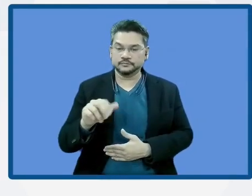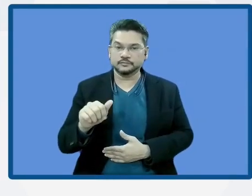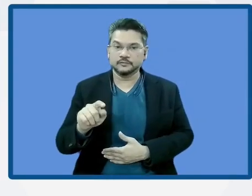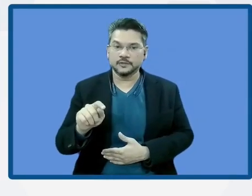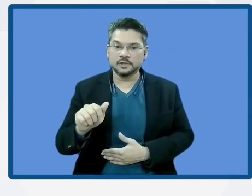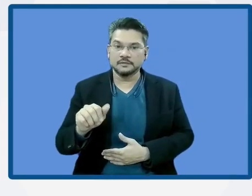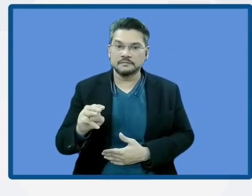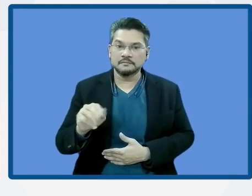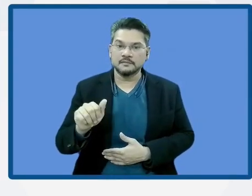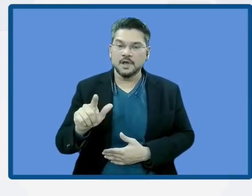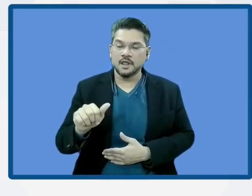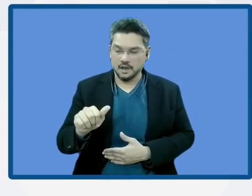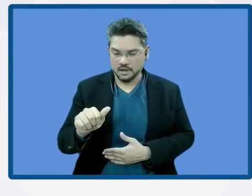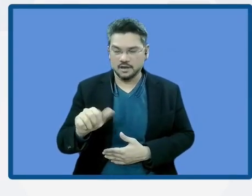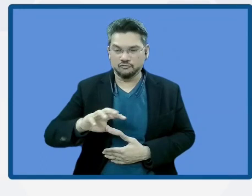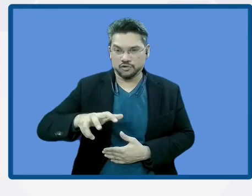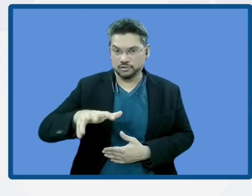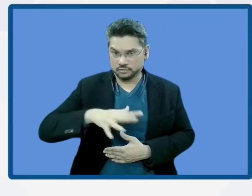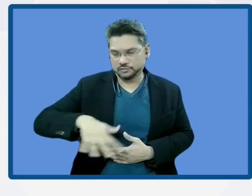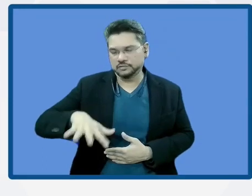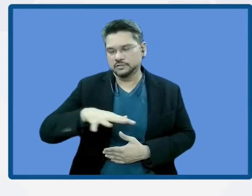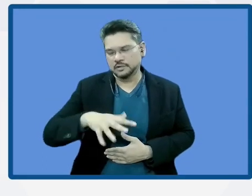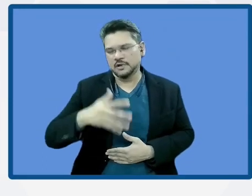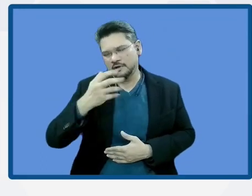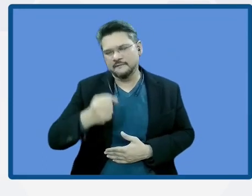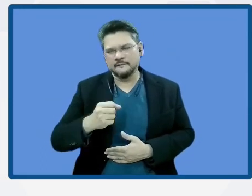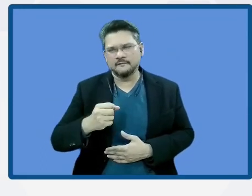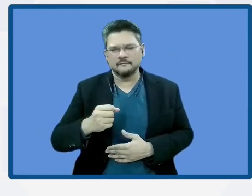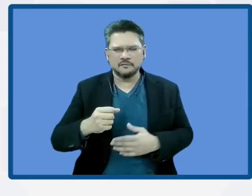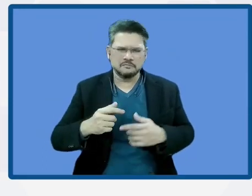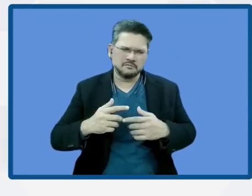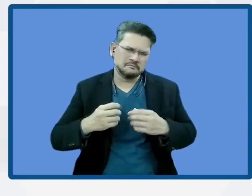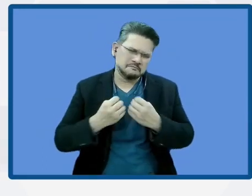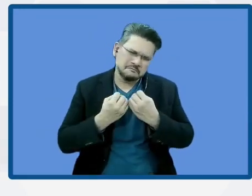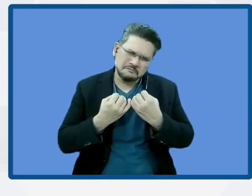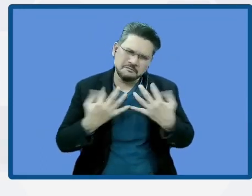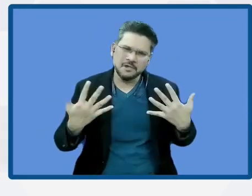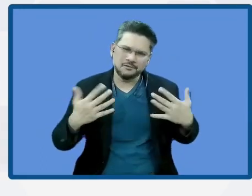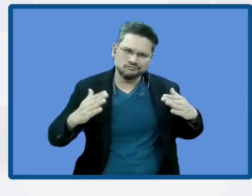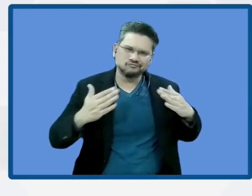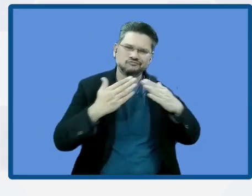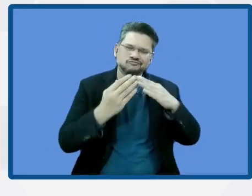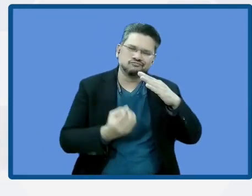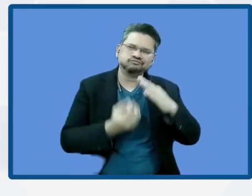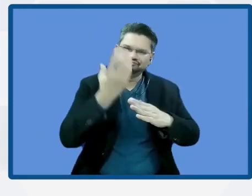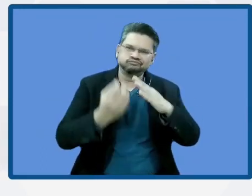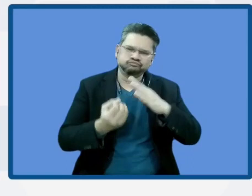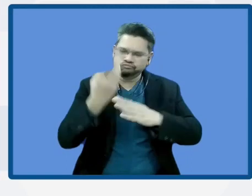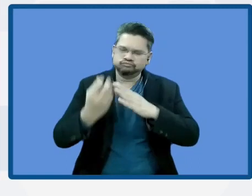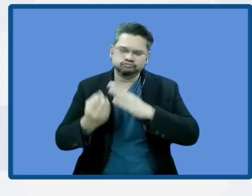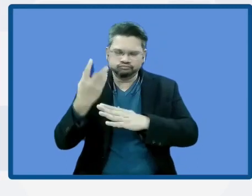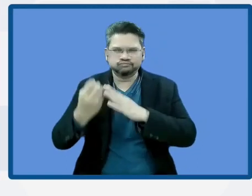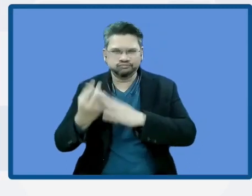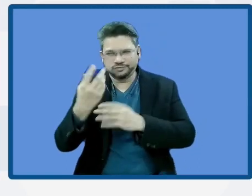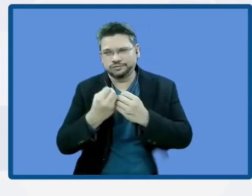the highest active volcanoes in Central America, and I dare to say Latin America. There are three main